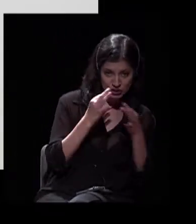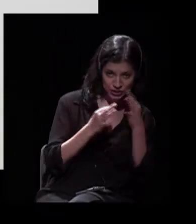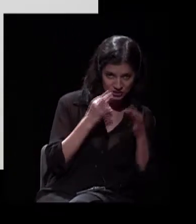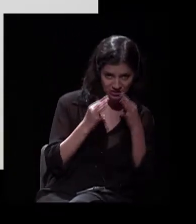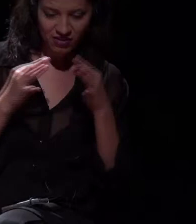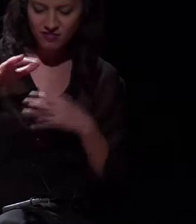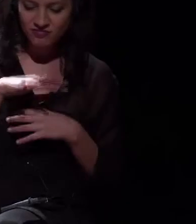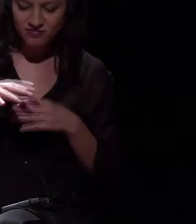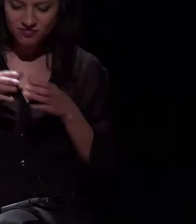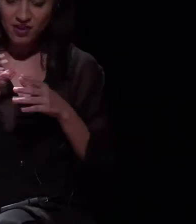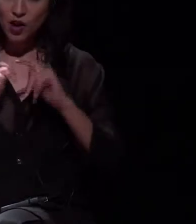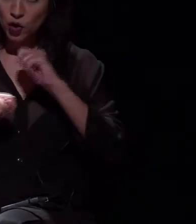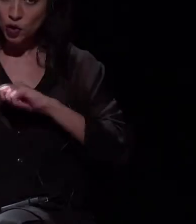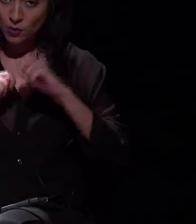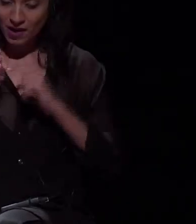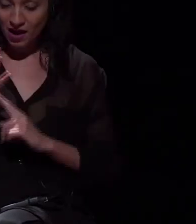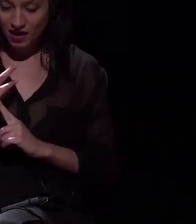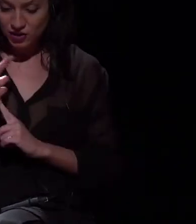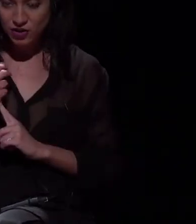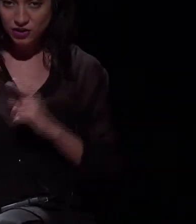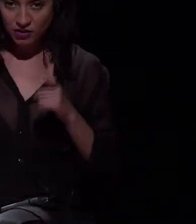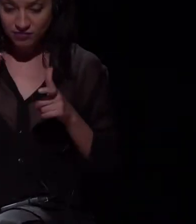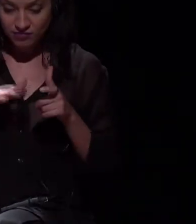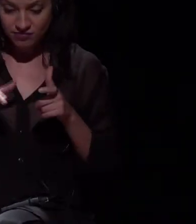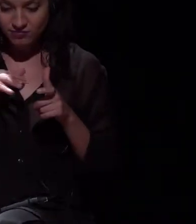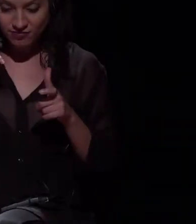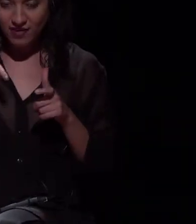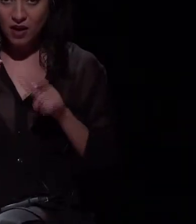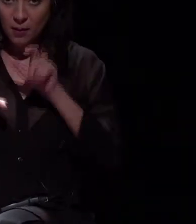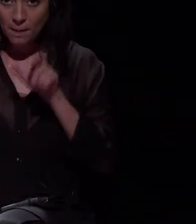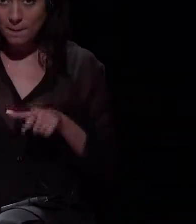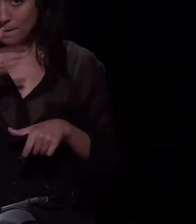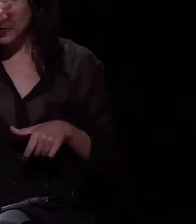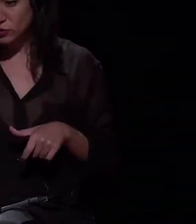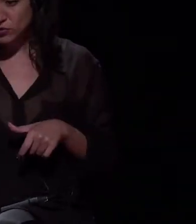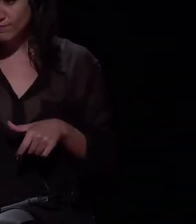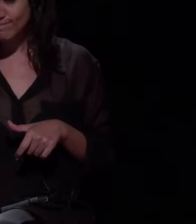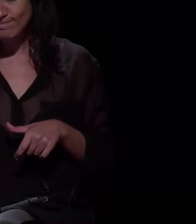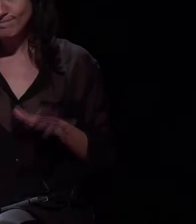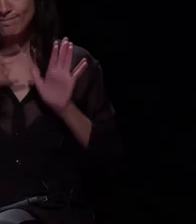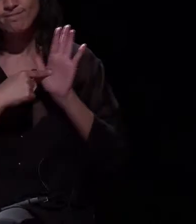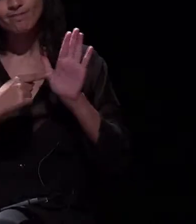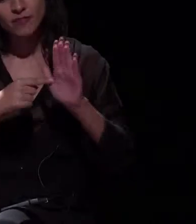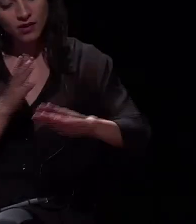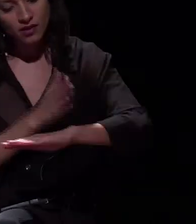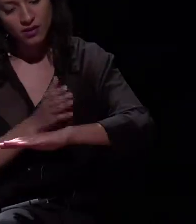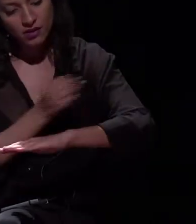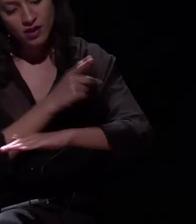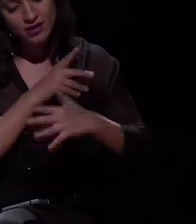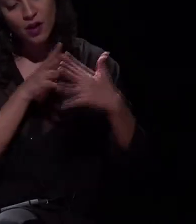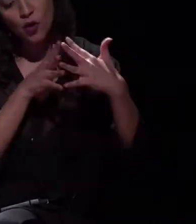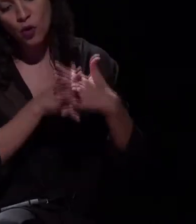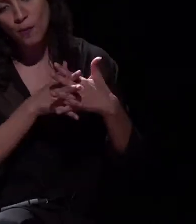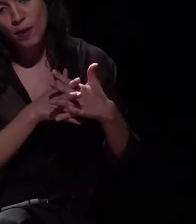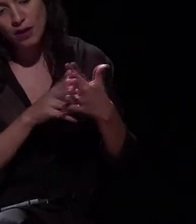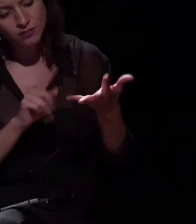manifested a profound investment in negotiating the complexities of modernity and its conflictive relation to underdevelopment. They questioned